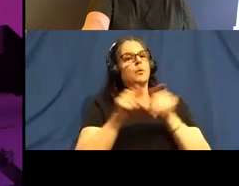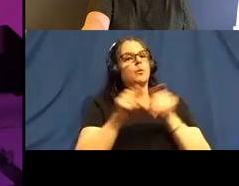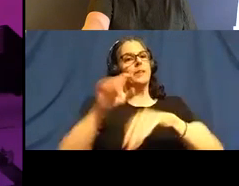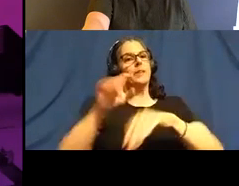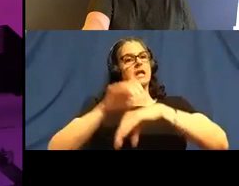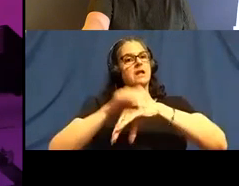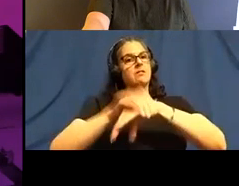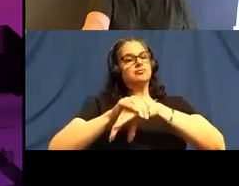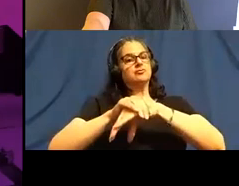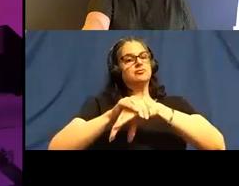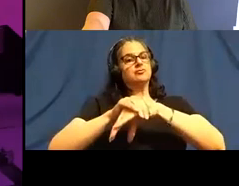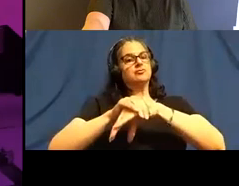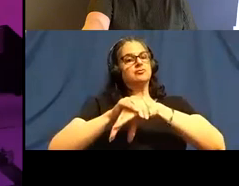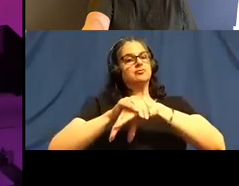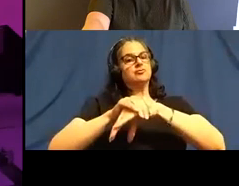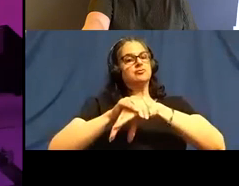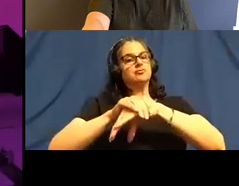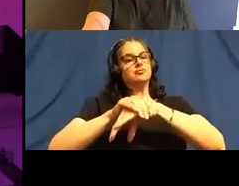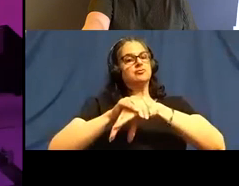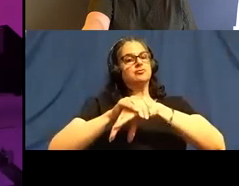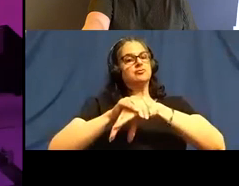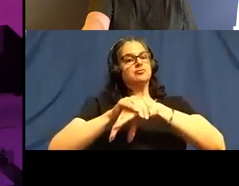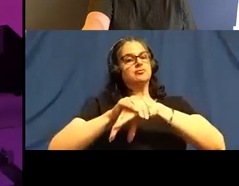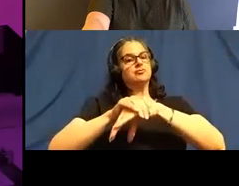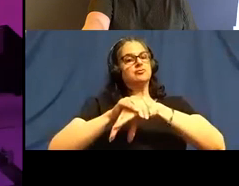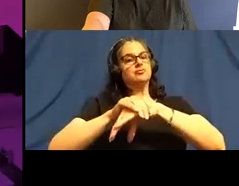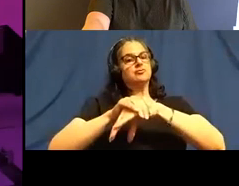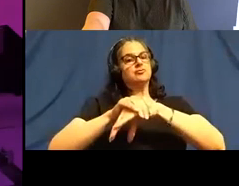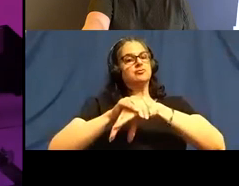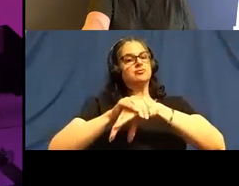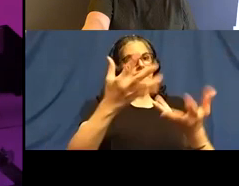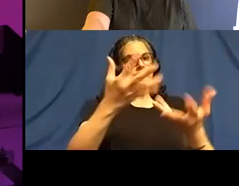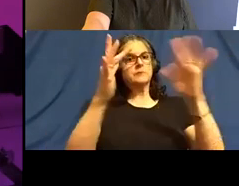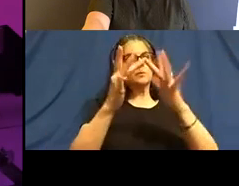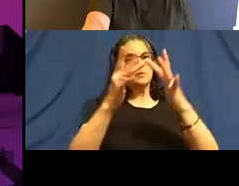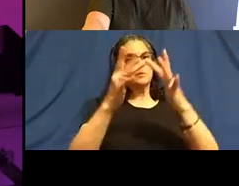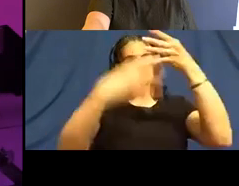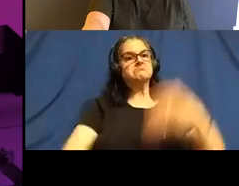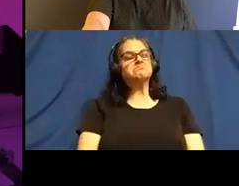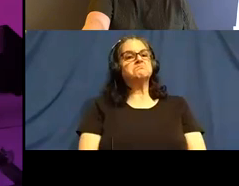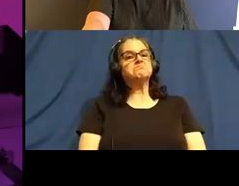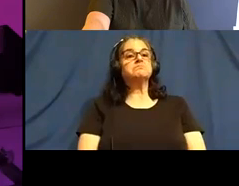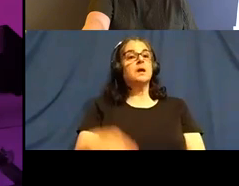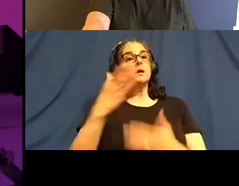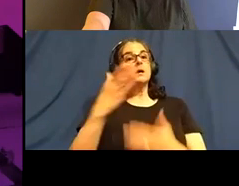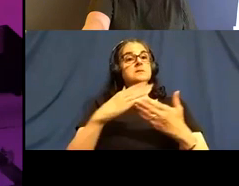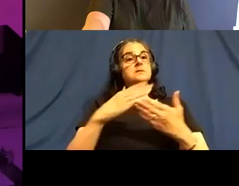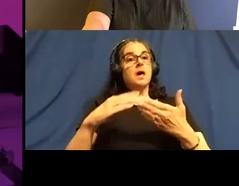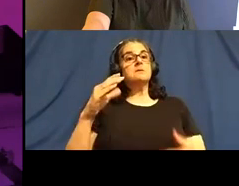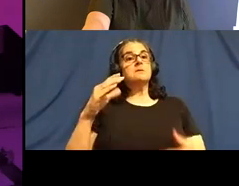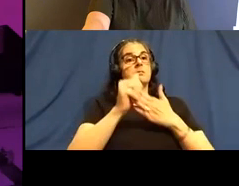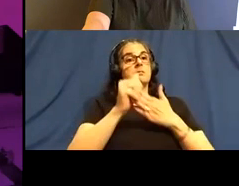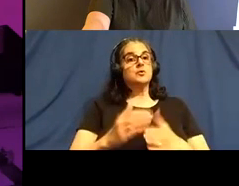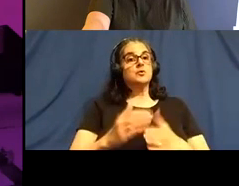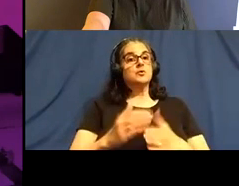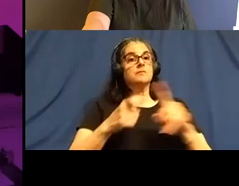So we're going to have a presentation from some of the leadership of CTA's RPM project, and then we're going to have